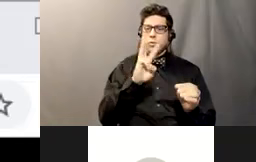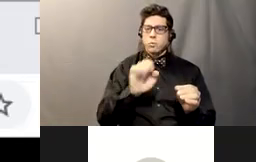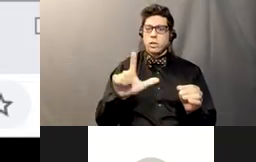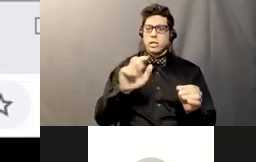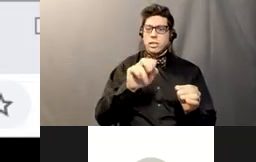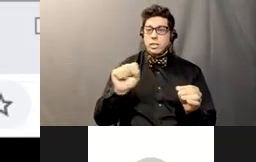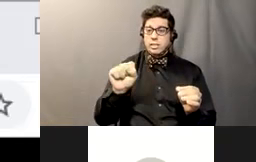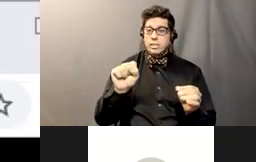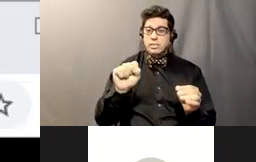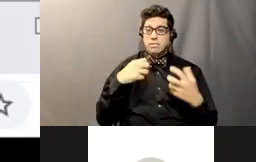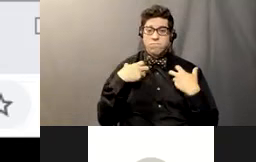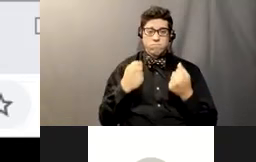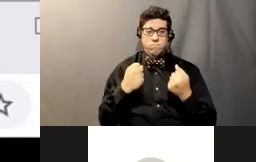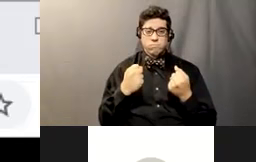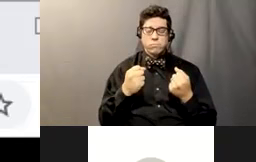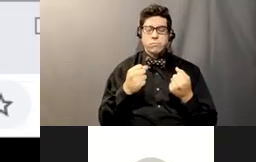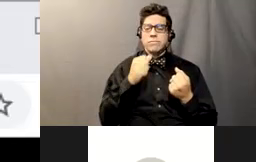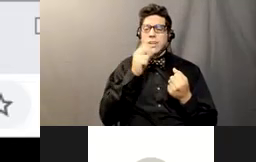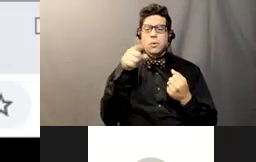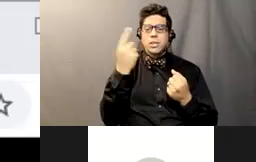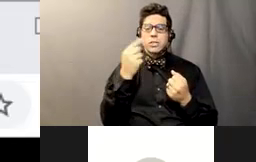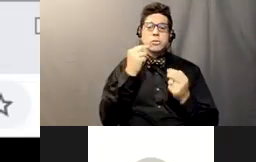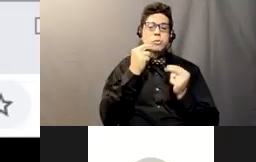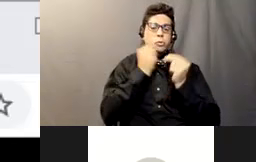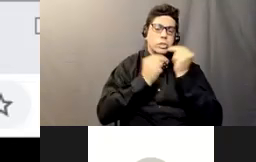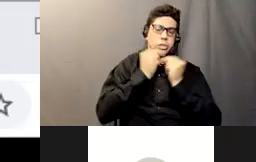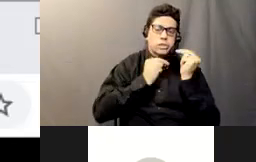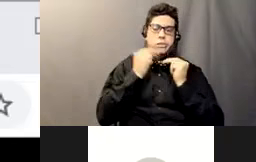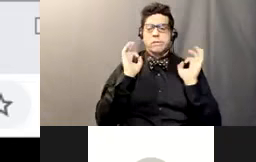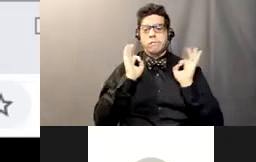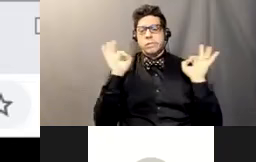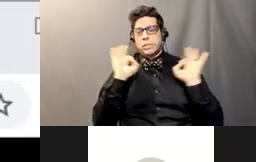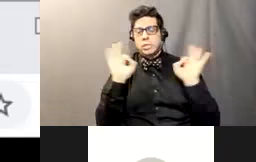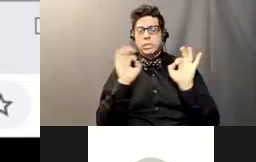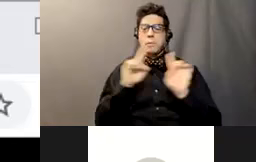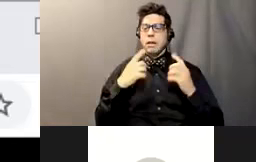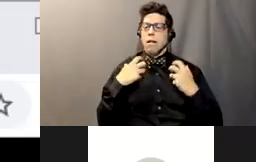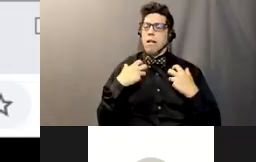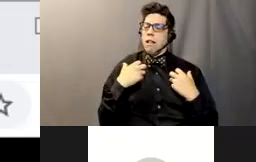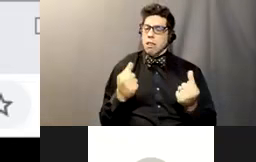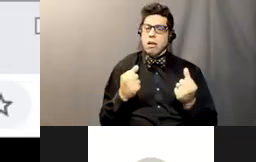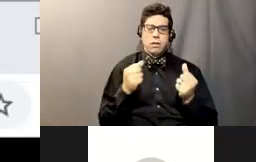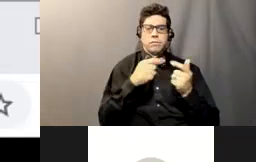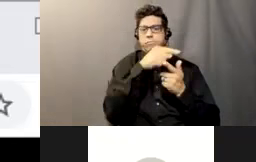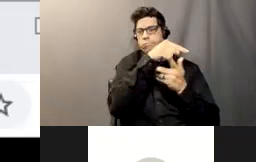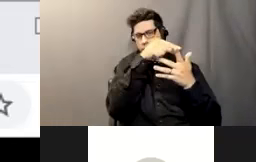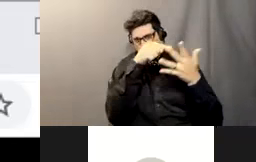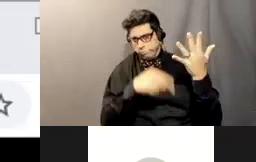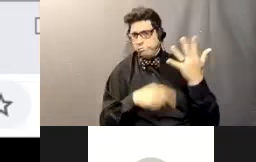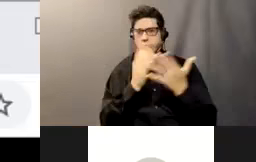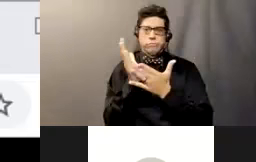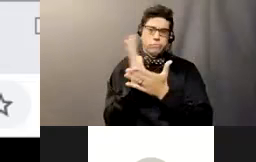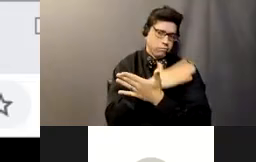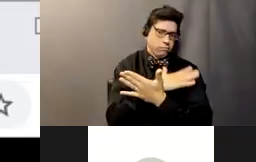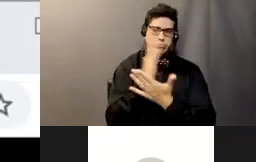thinking of wellness in relation to nutrition and fitness, but to think of wellness as being healthy in many dimensions of our lives. So the